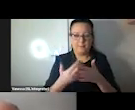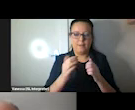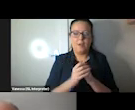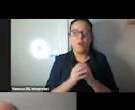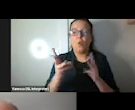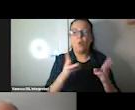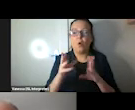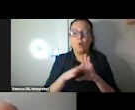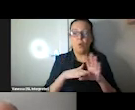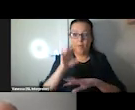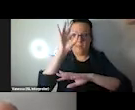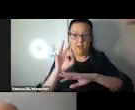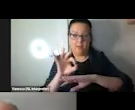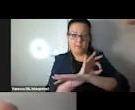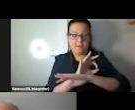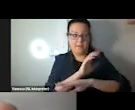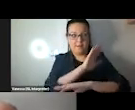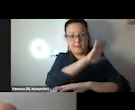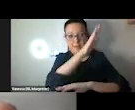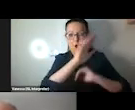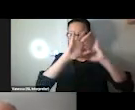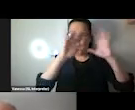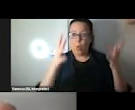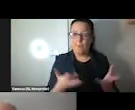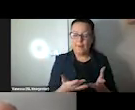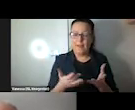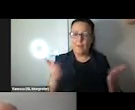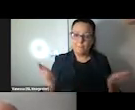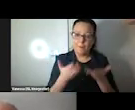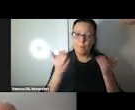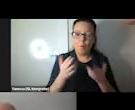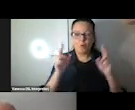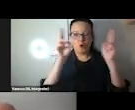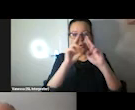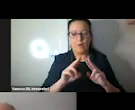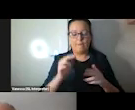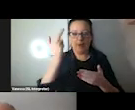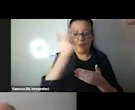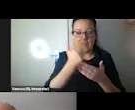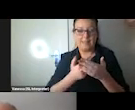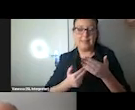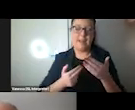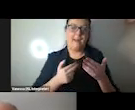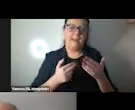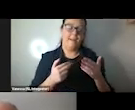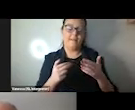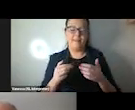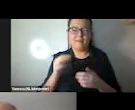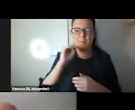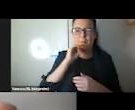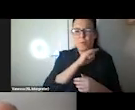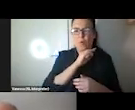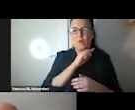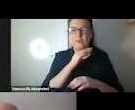architects globally to promote inclusive universal design as a fundamental component of